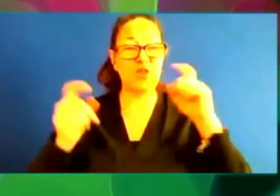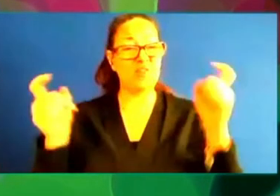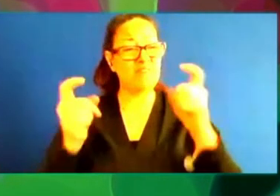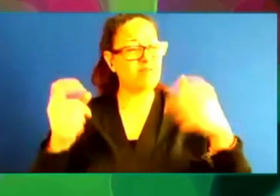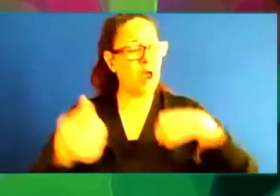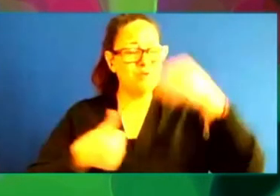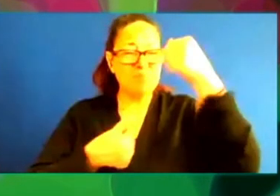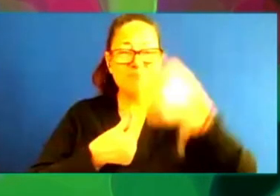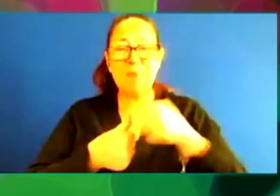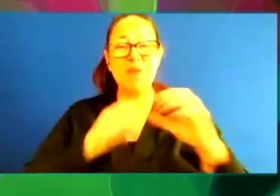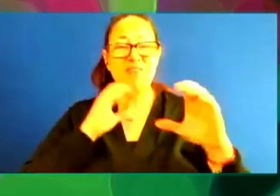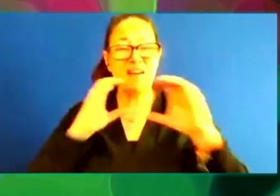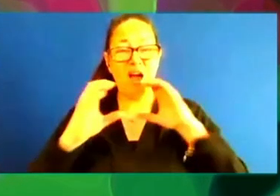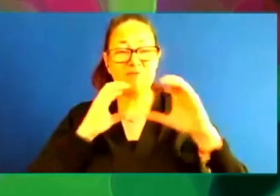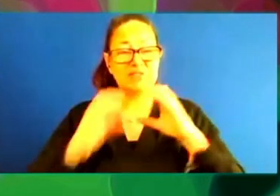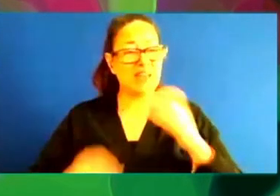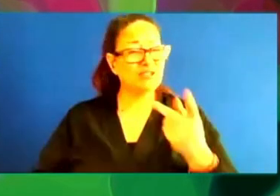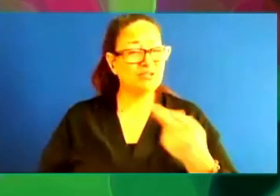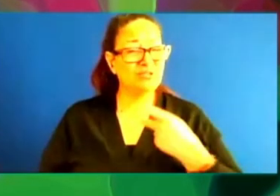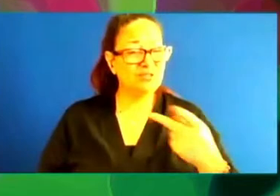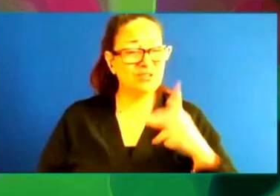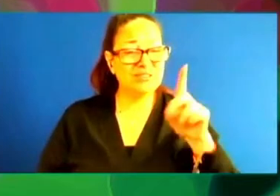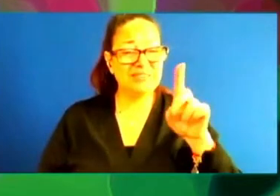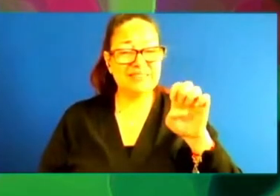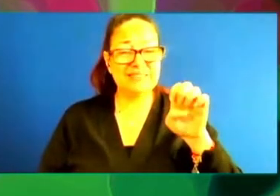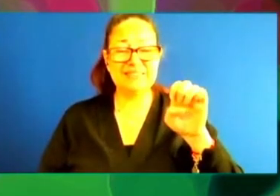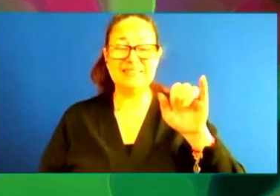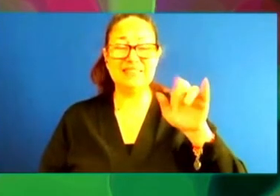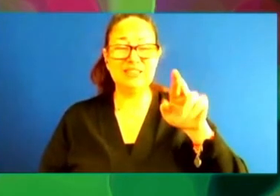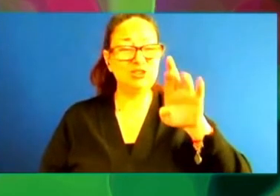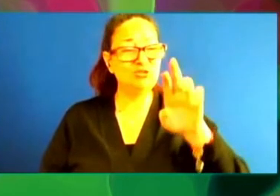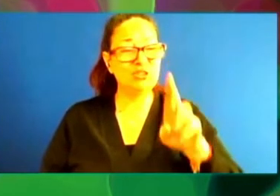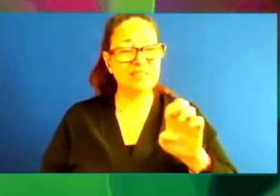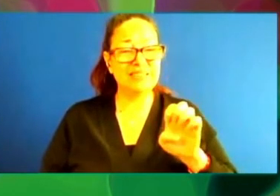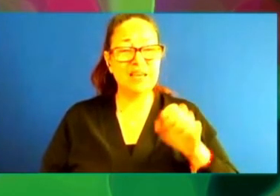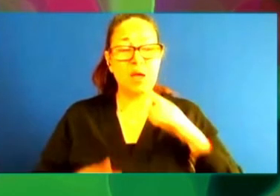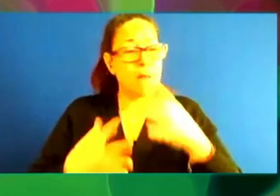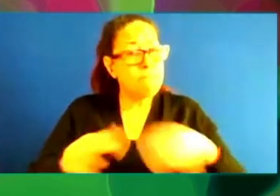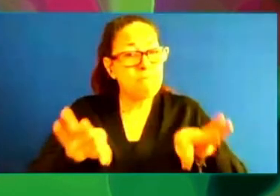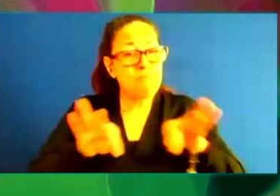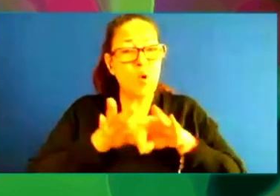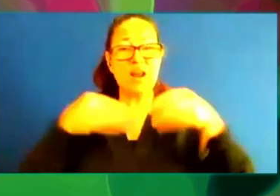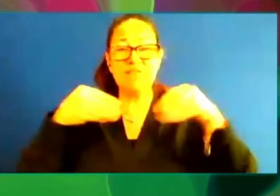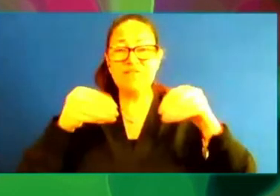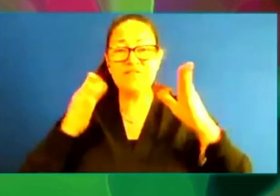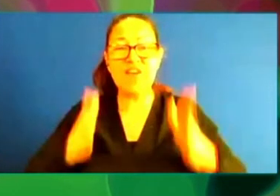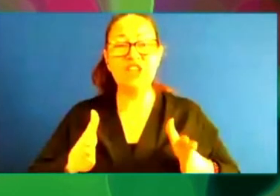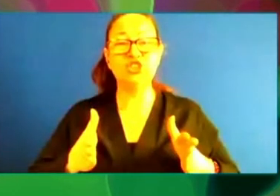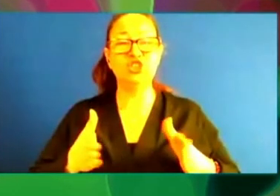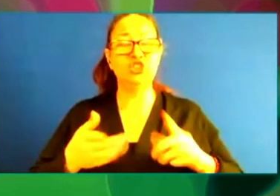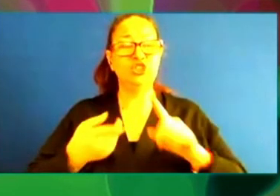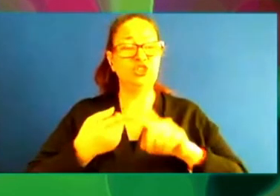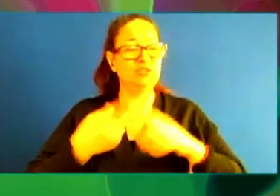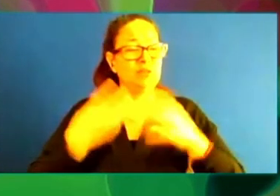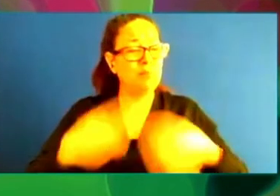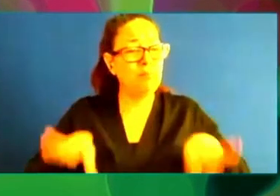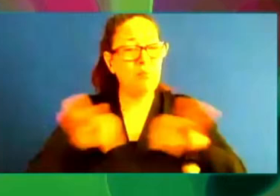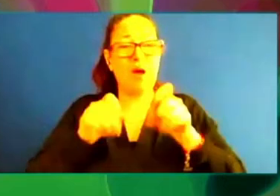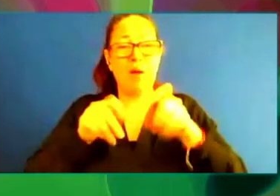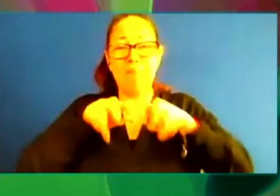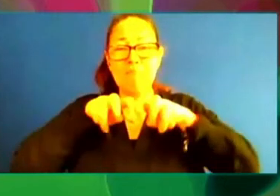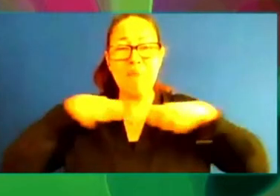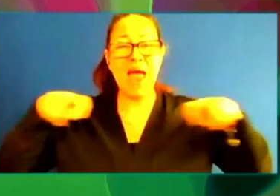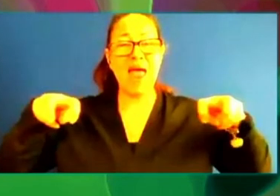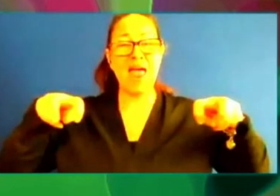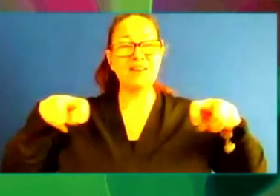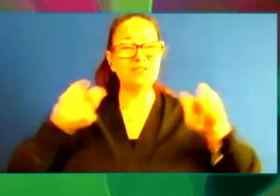those conversations, Deirdre, you and I had about the importance of vendors, right? Mm-hmm. And also the importance of panels, the importance